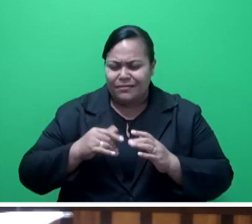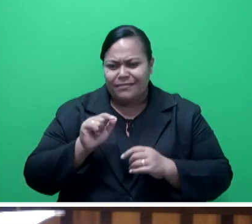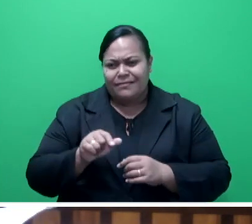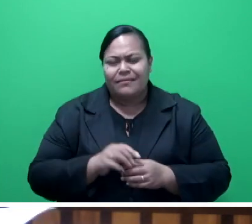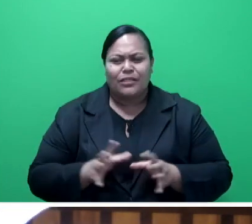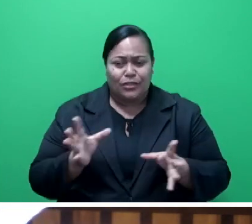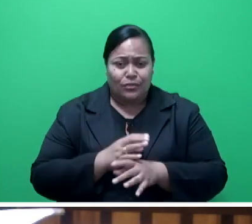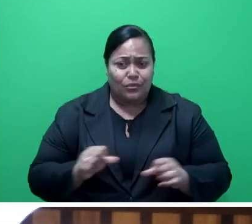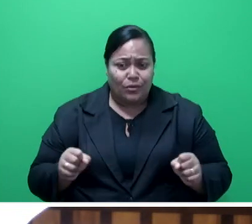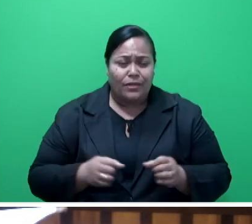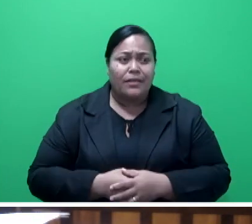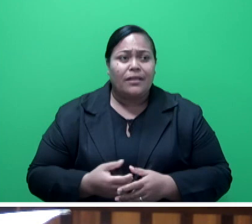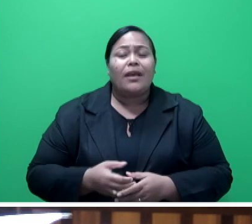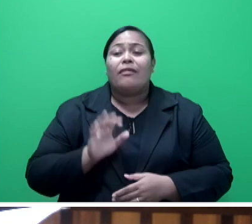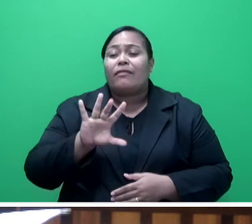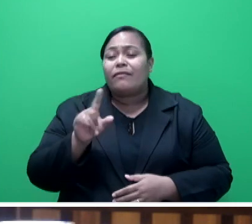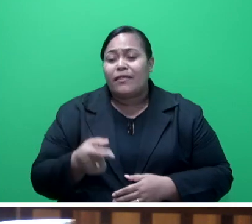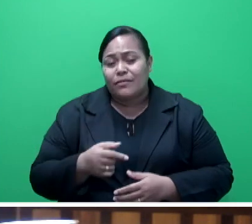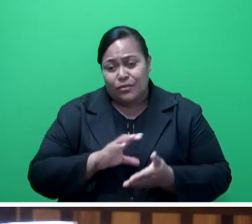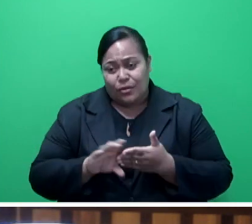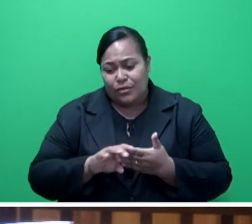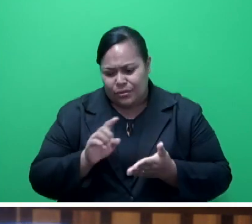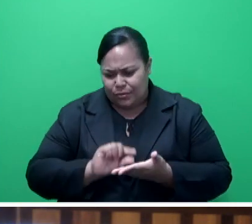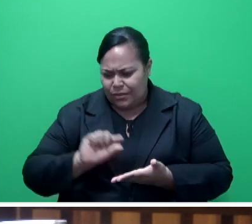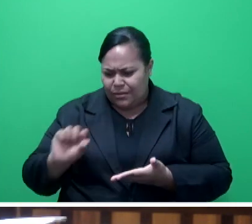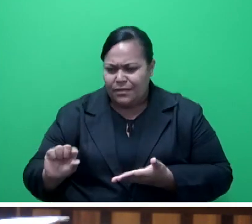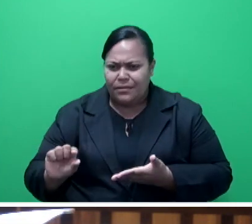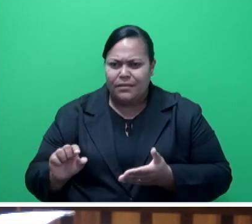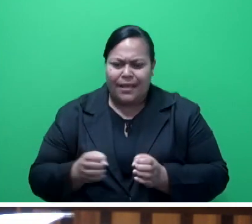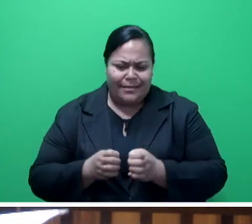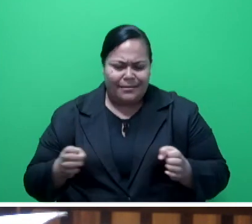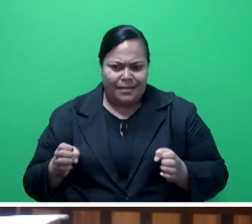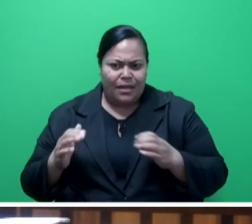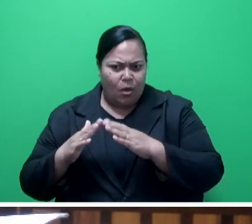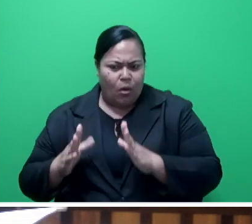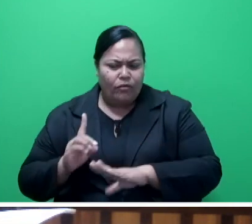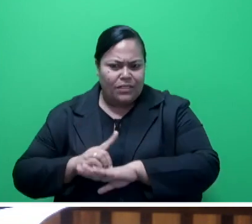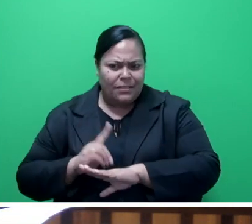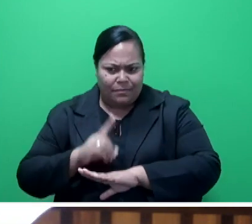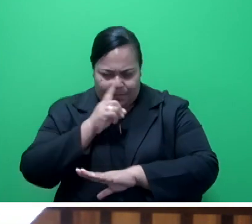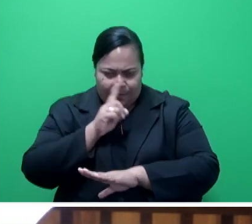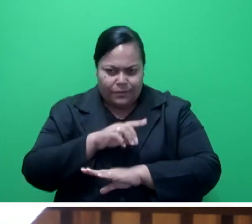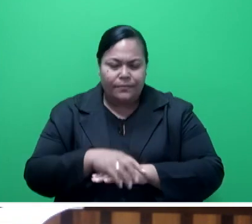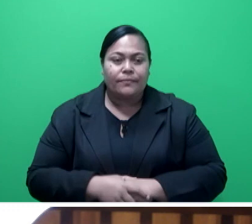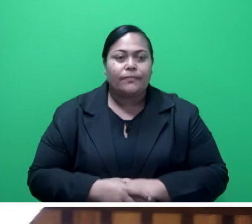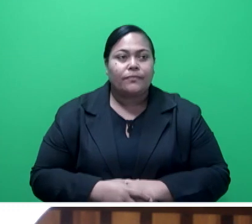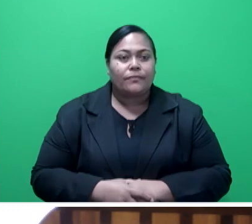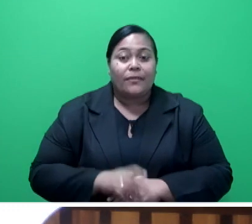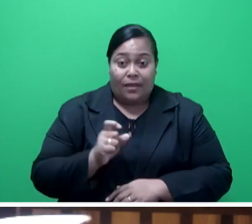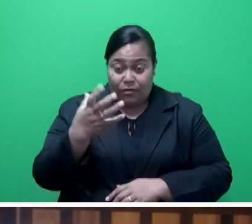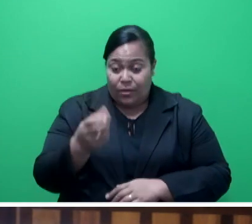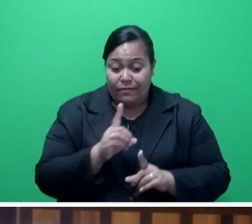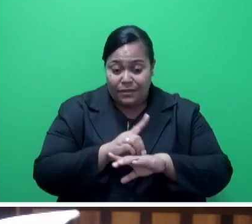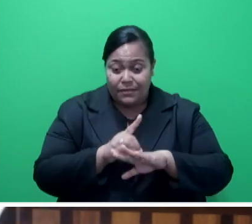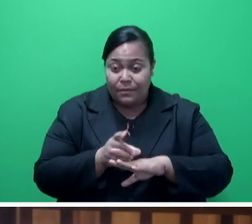up to $50,000 and $5,000, sir, to retrofit homes to meet the needs of disabled Fijians. So if you have a disabled person in your